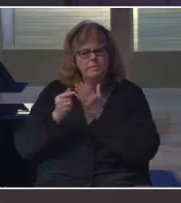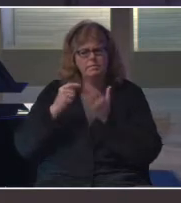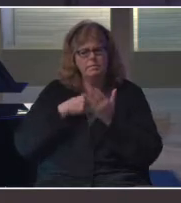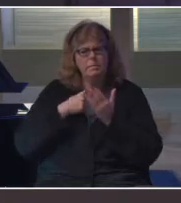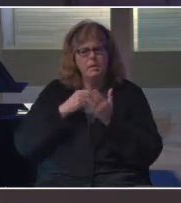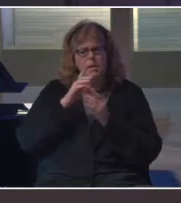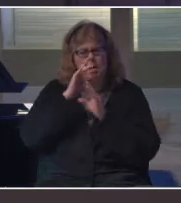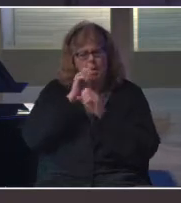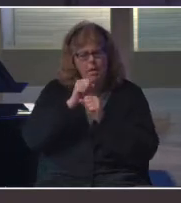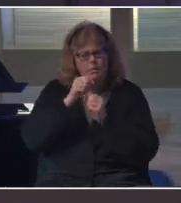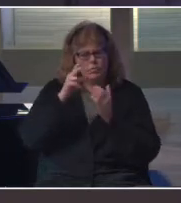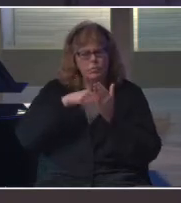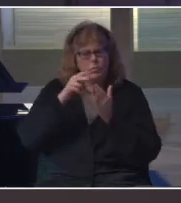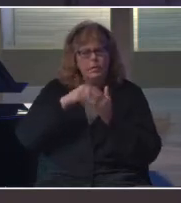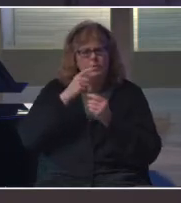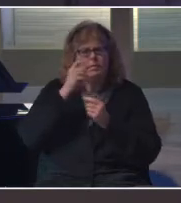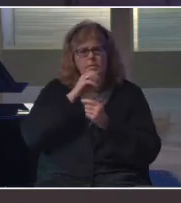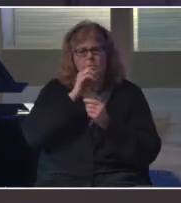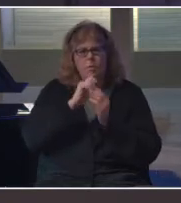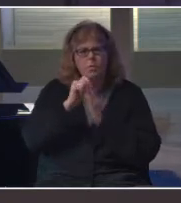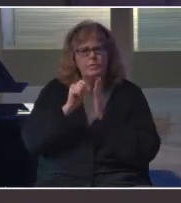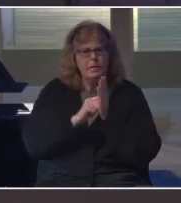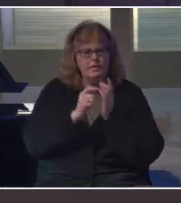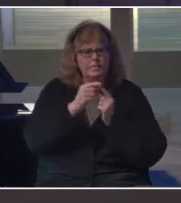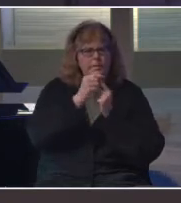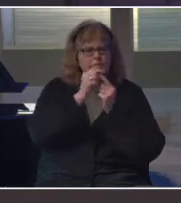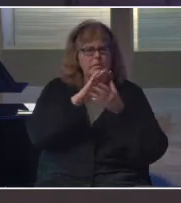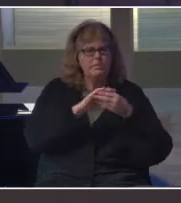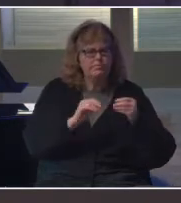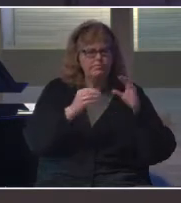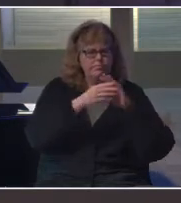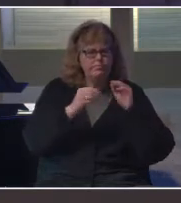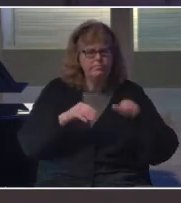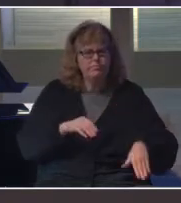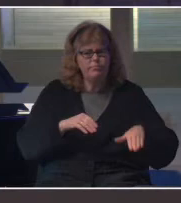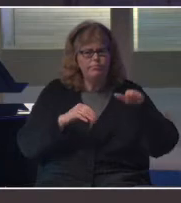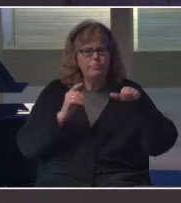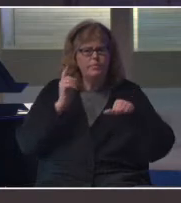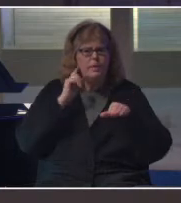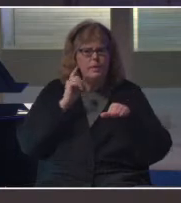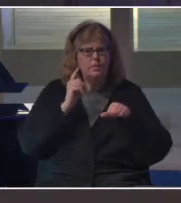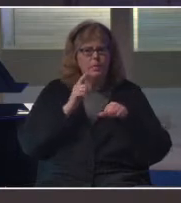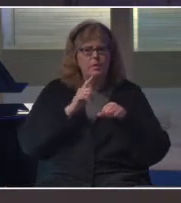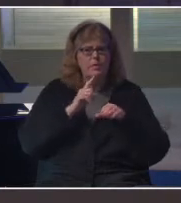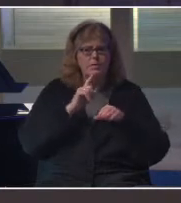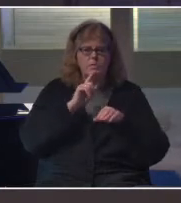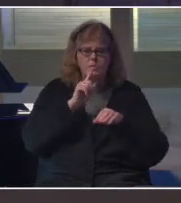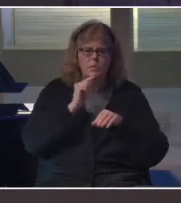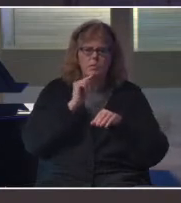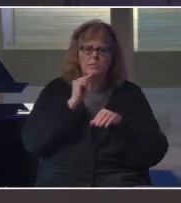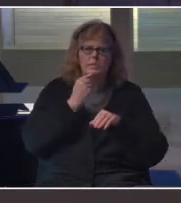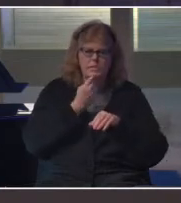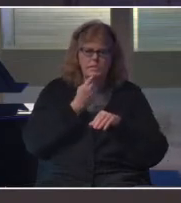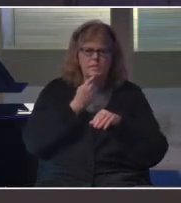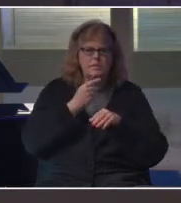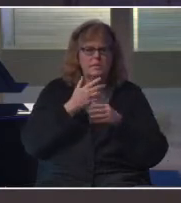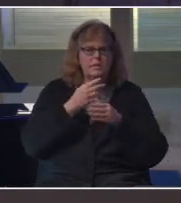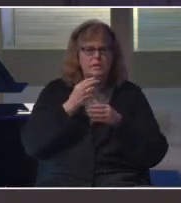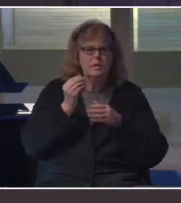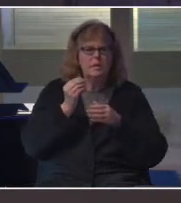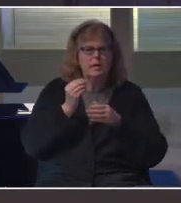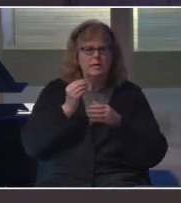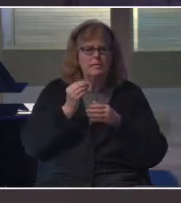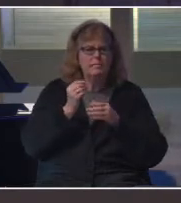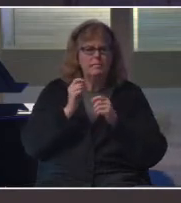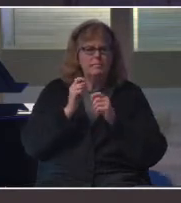because obviously the Old Testament especially, some of the stories that I grew up hearing, were taken so seriously and were